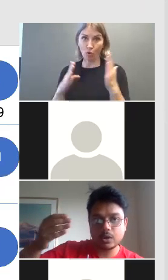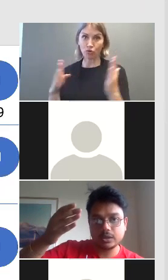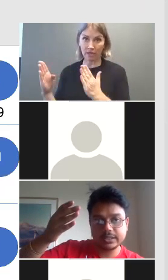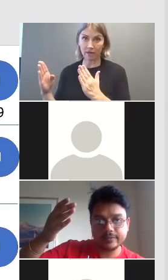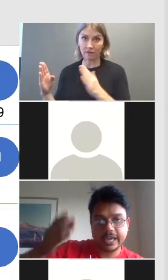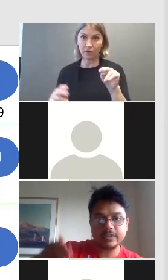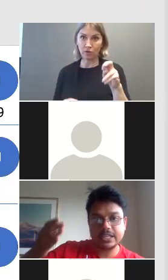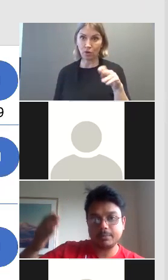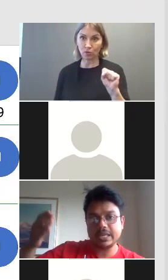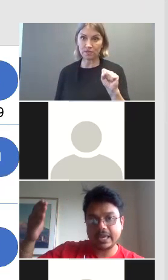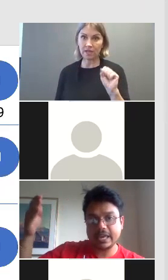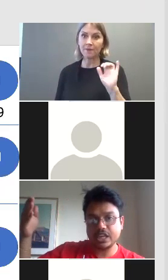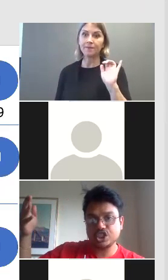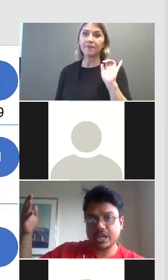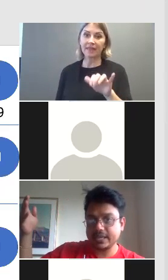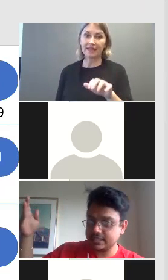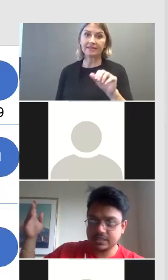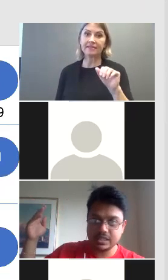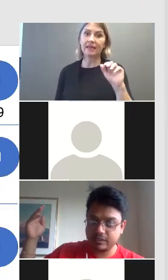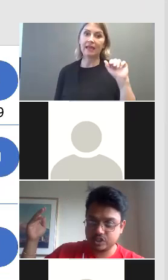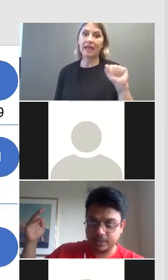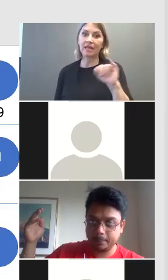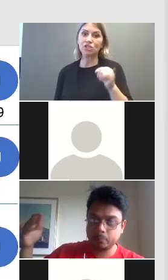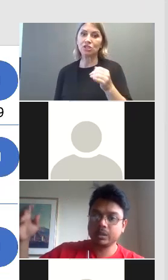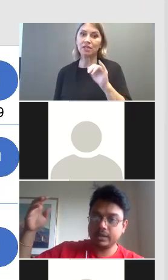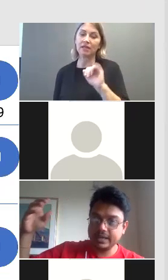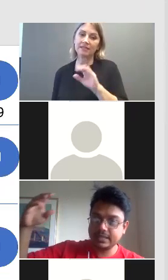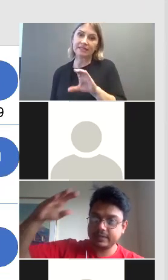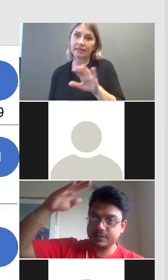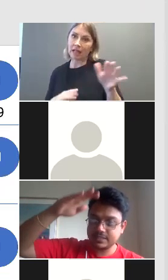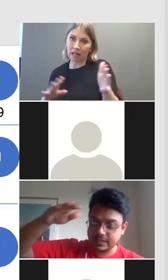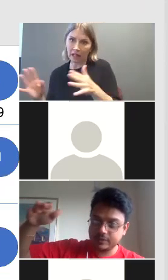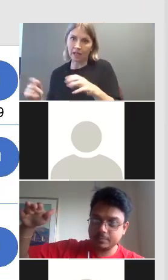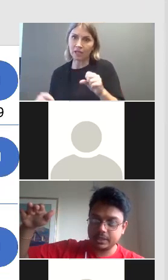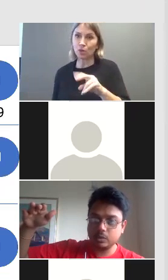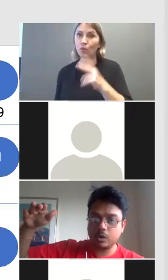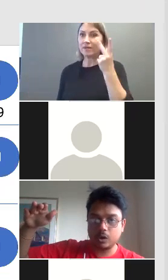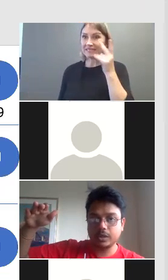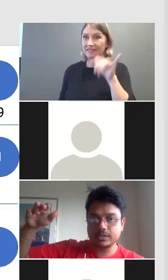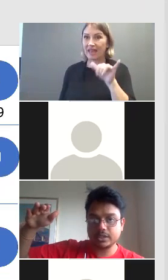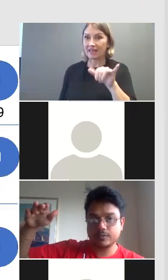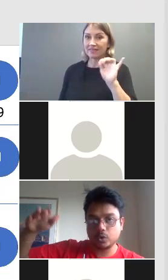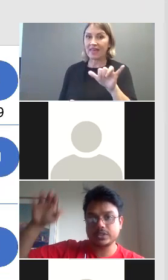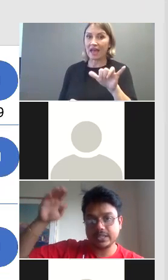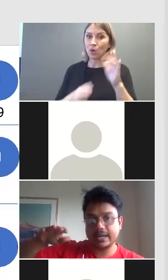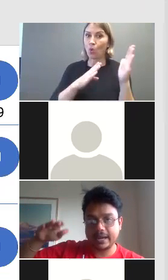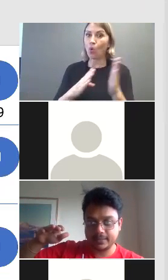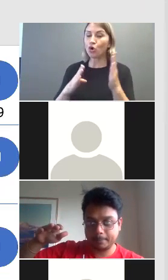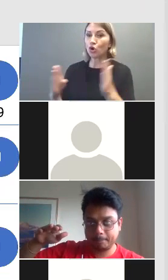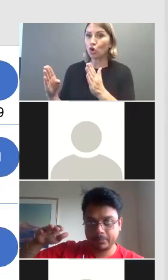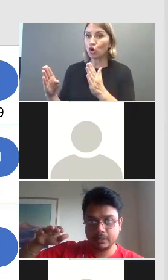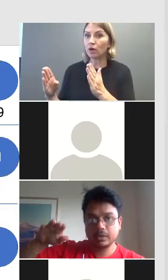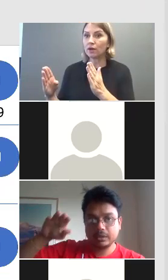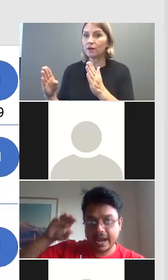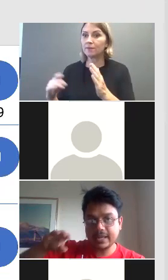and this is the order that we have: E, B, A, H, G, I, C, D, F, J. Let's say that we save this particular ordered set of nodes in an